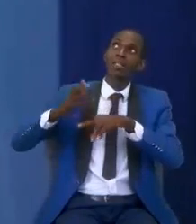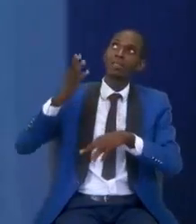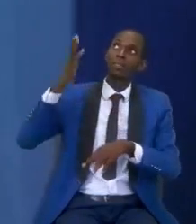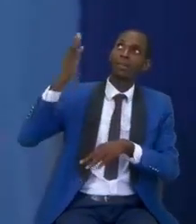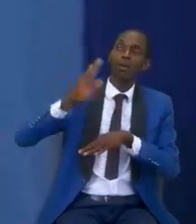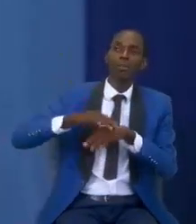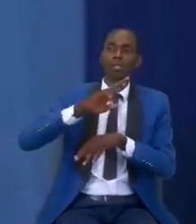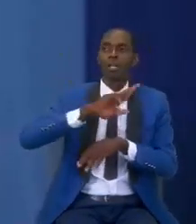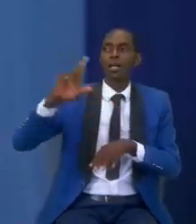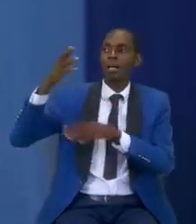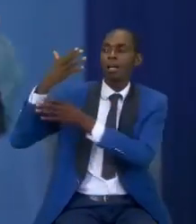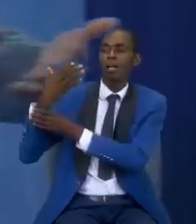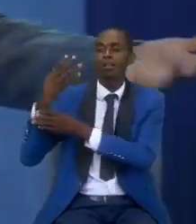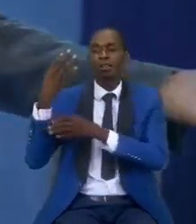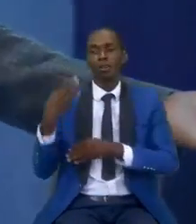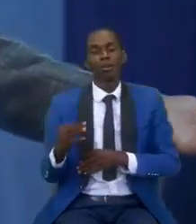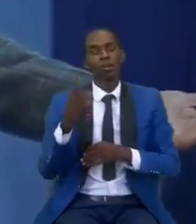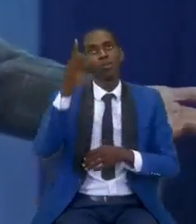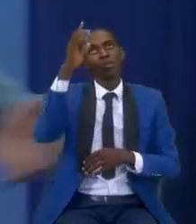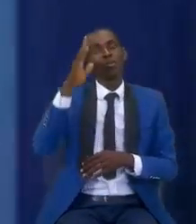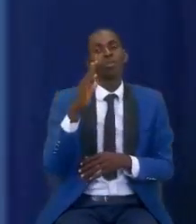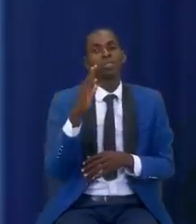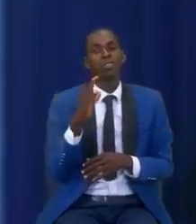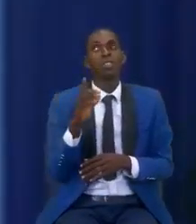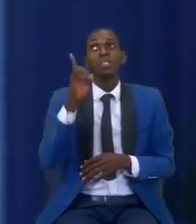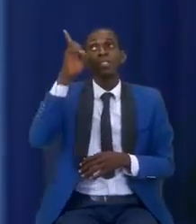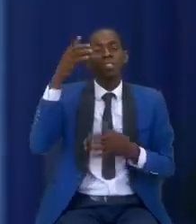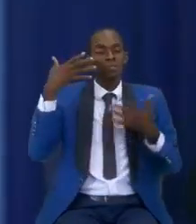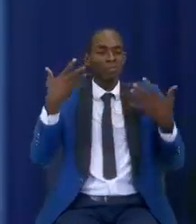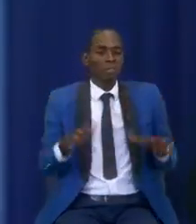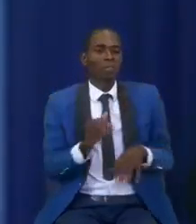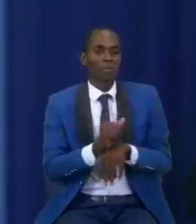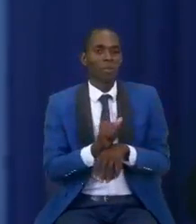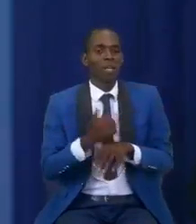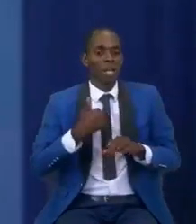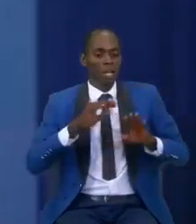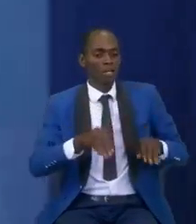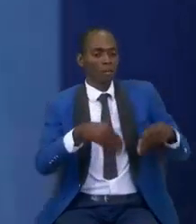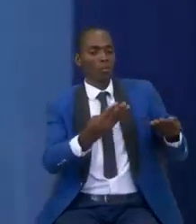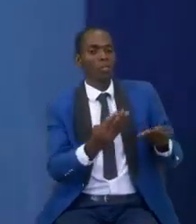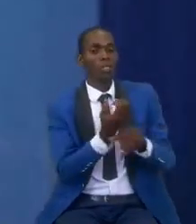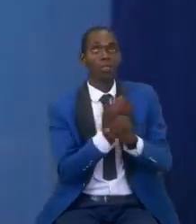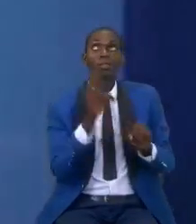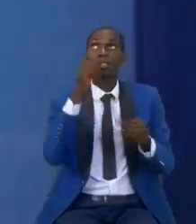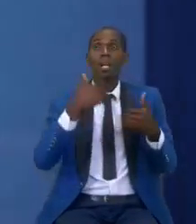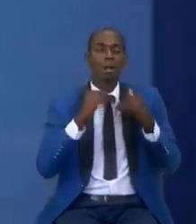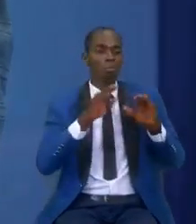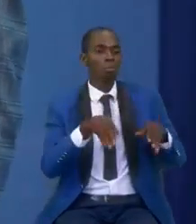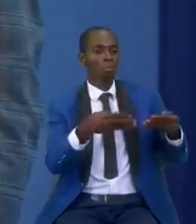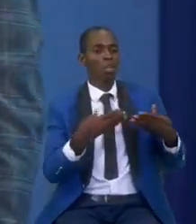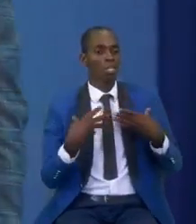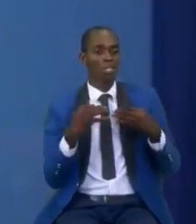now. He's provided salvation. He's provided the healing. He's provided the deliverance. And now he sat down